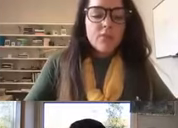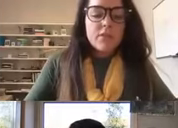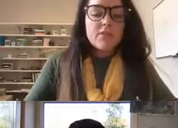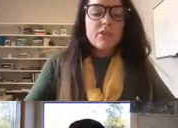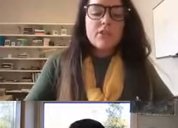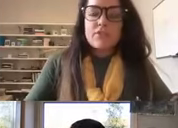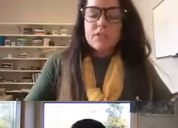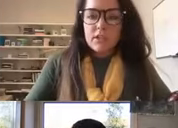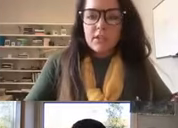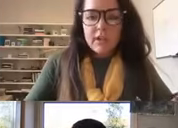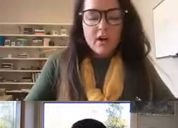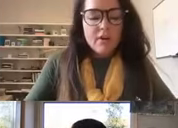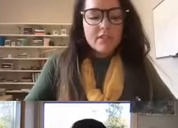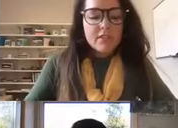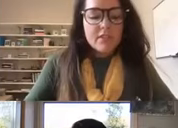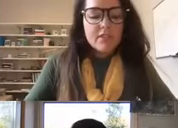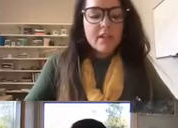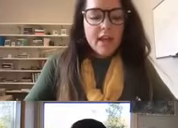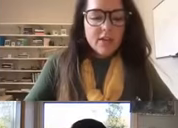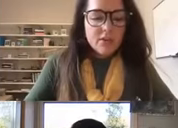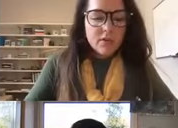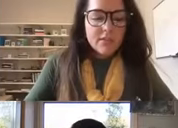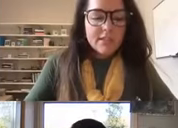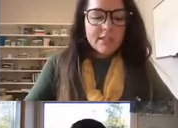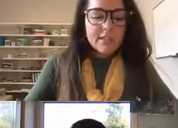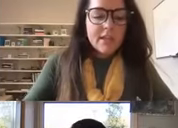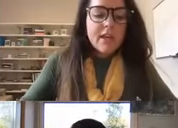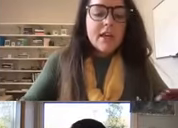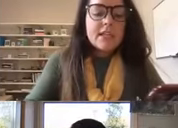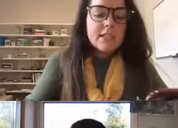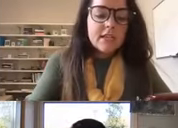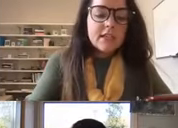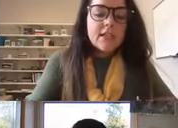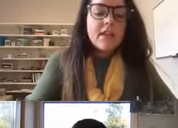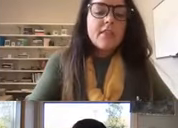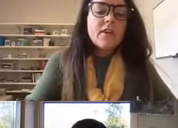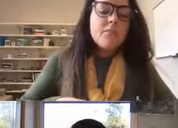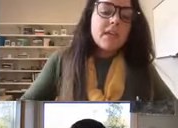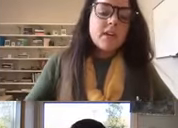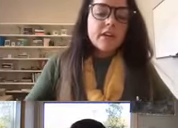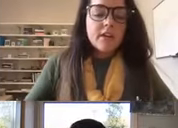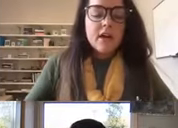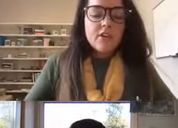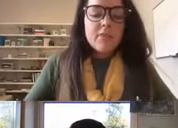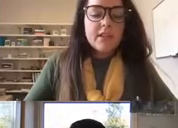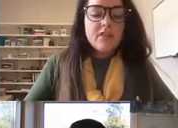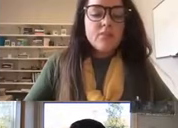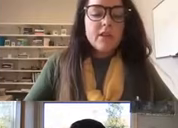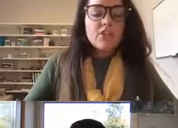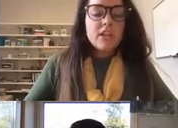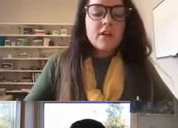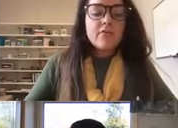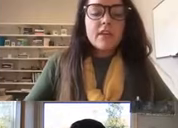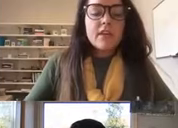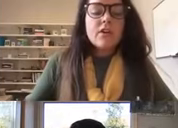geography was to produce colonial officers, end quote. Indeed, the imperial underbelly of